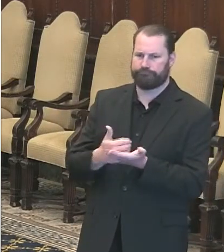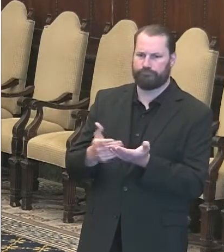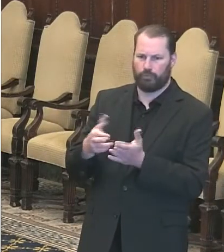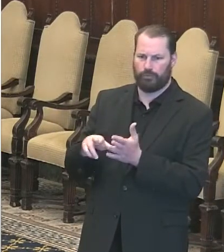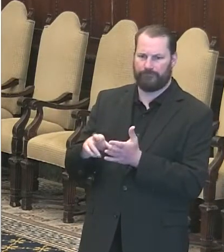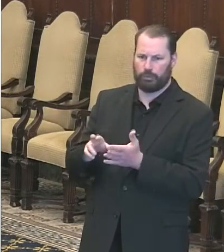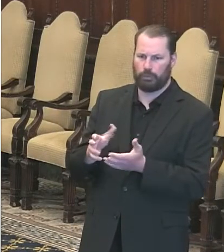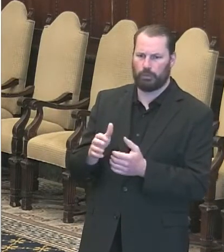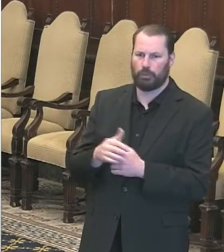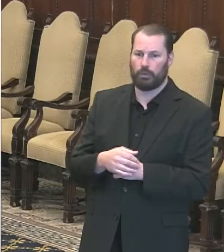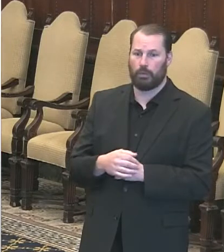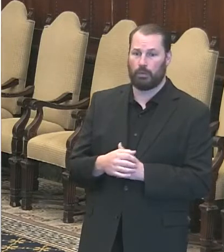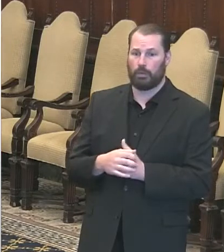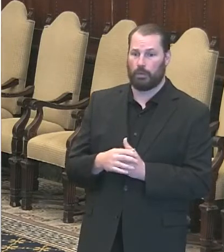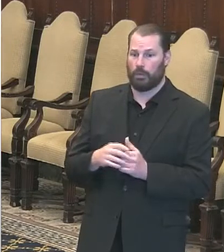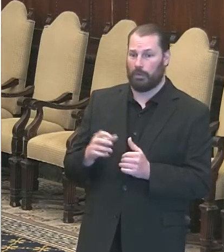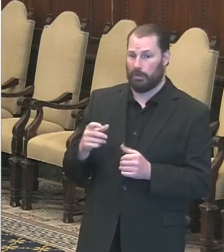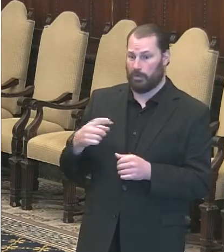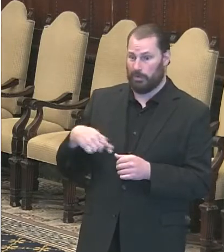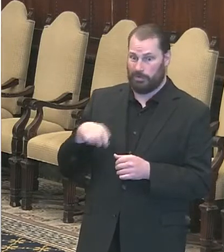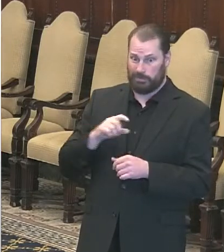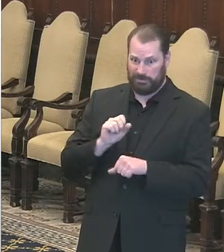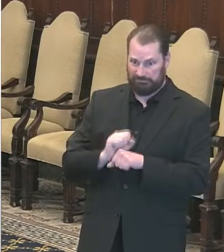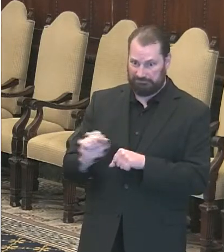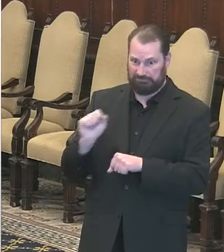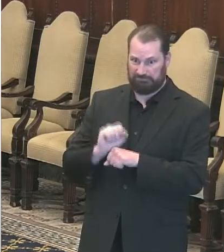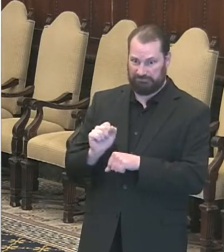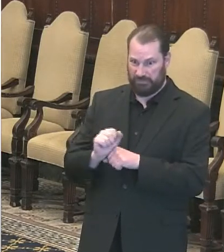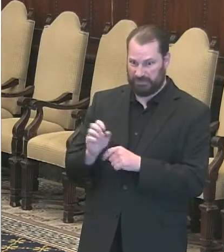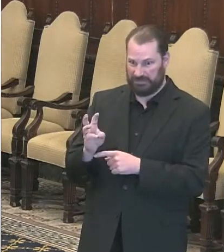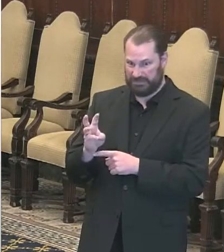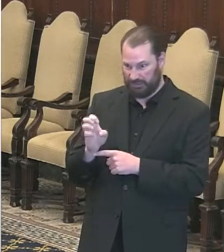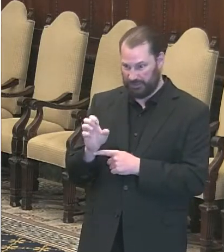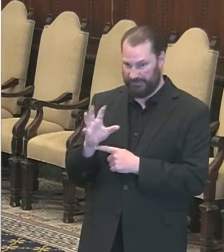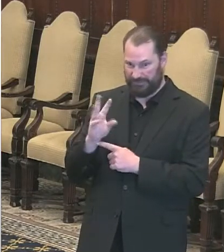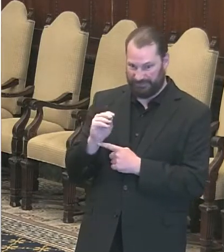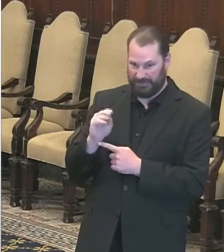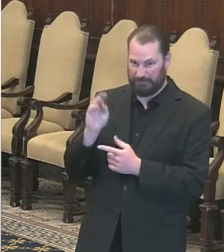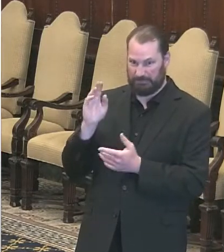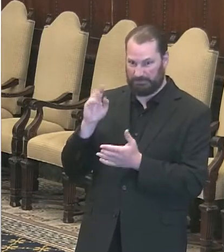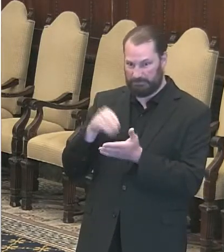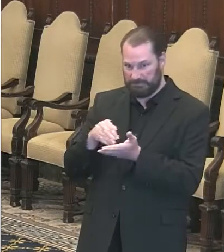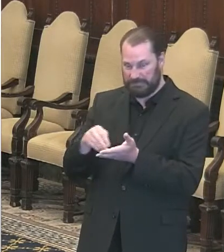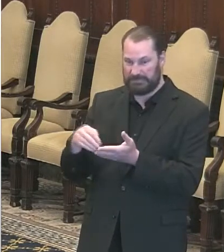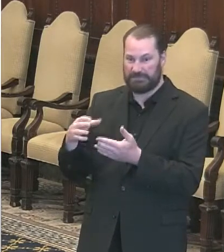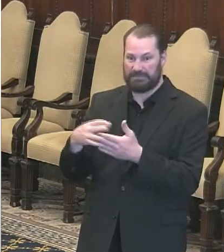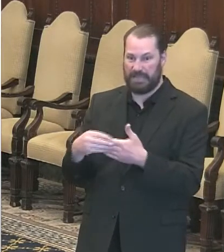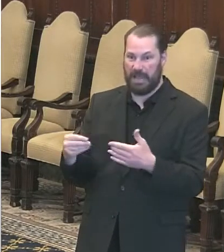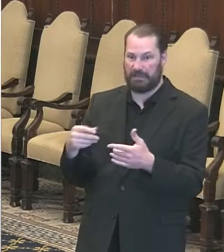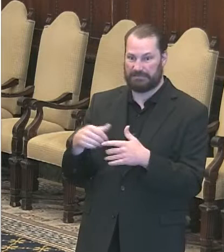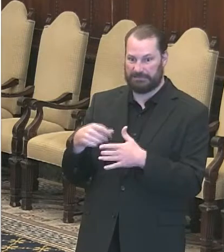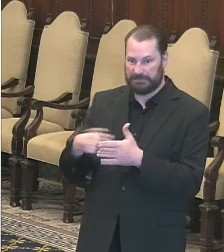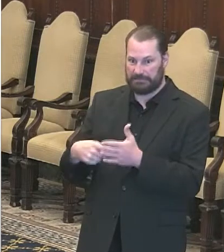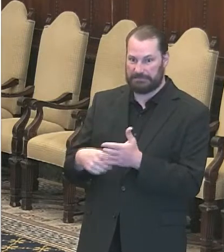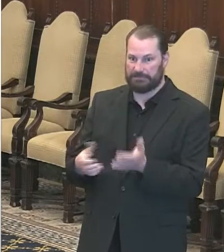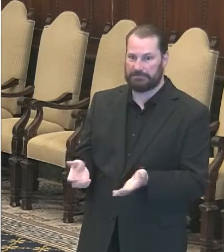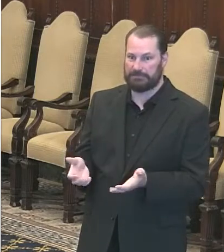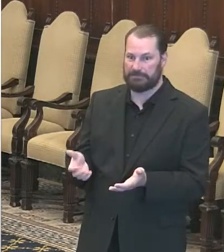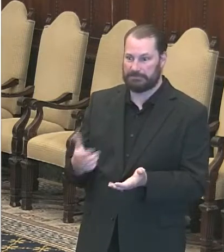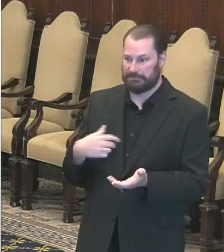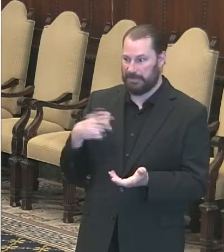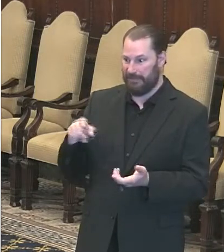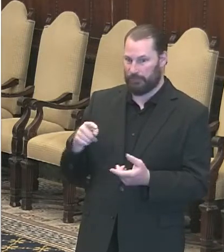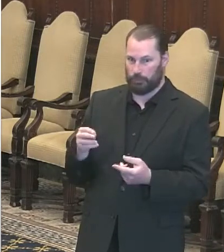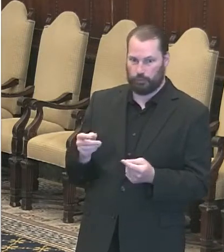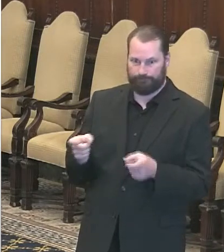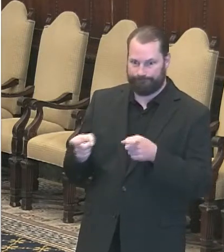million overall problem. $50 million is being suggested to be dealt with increased revenues. some for the school